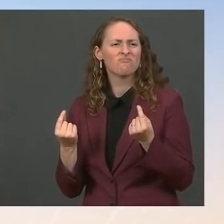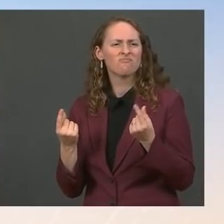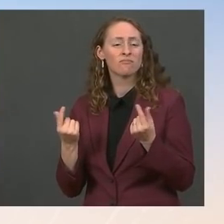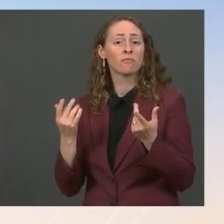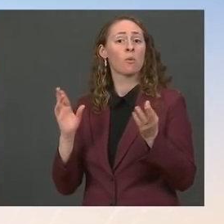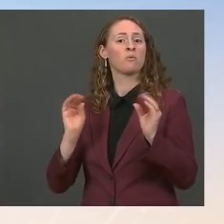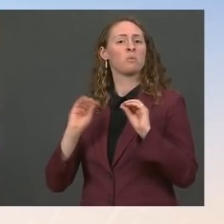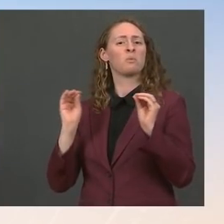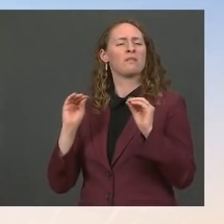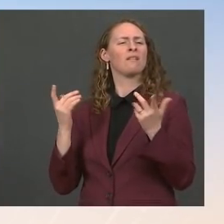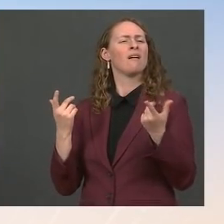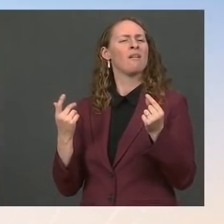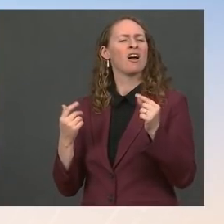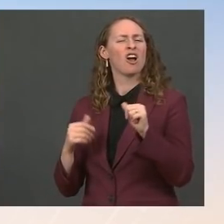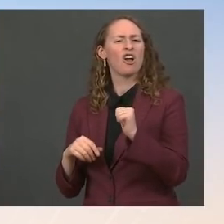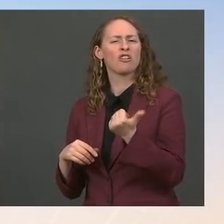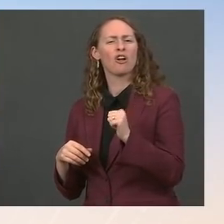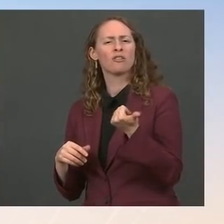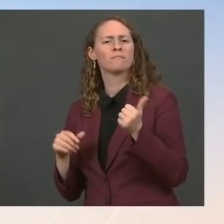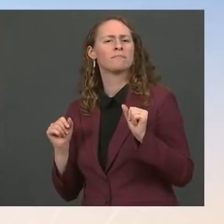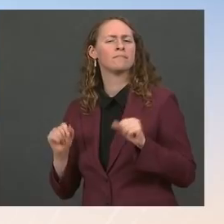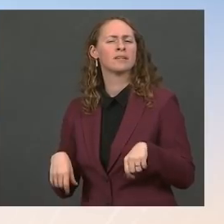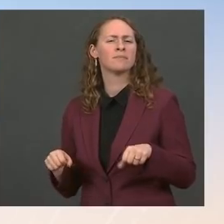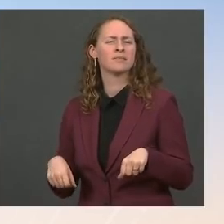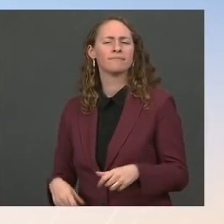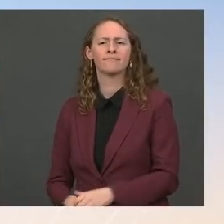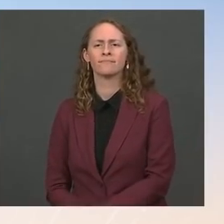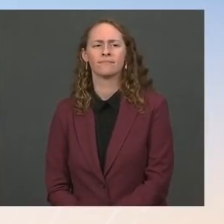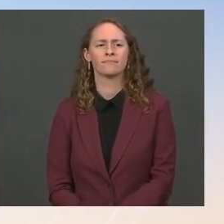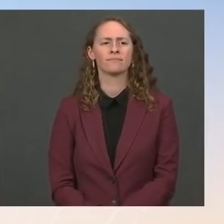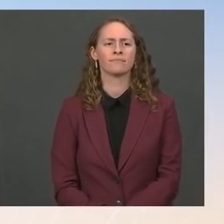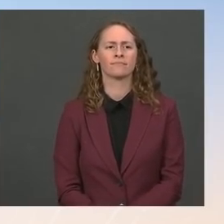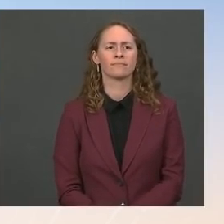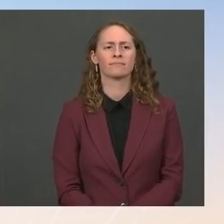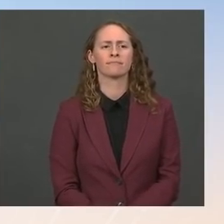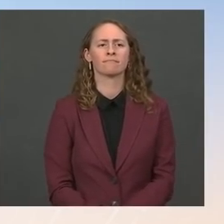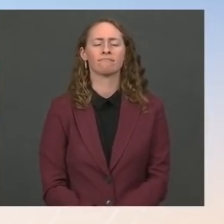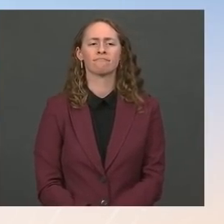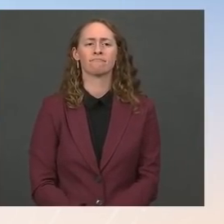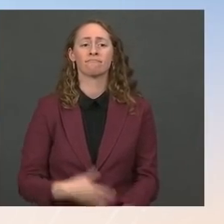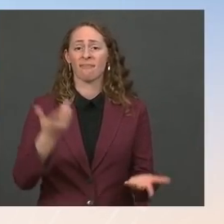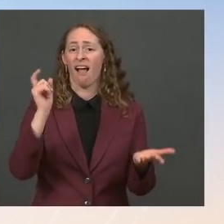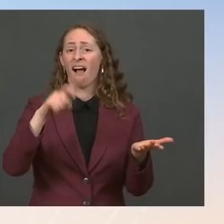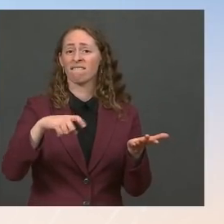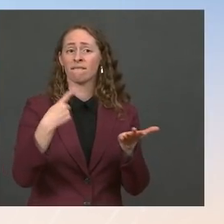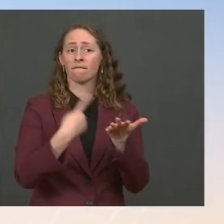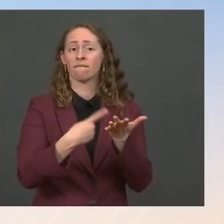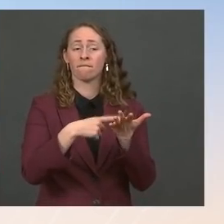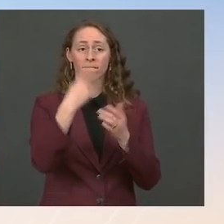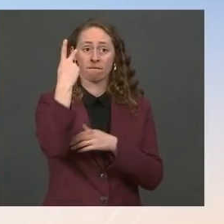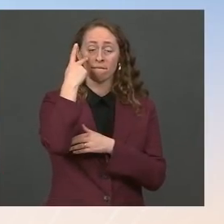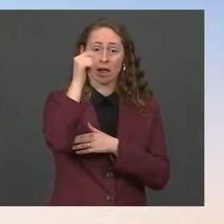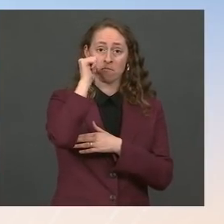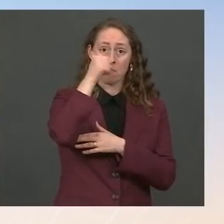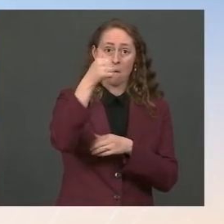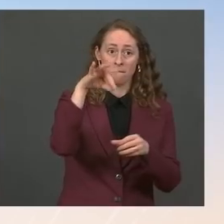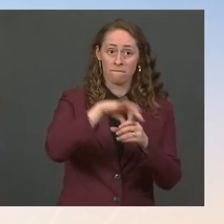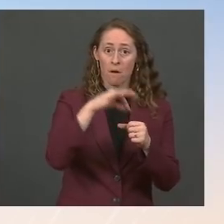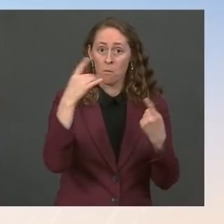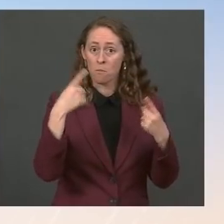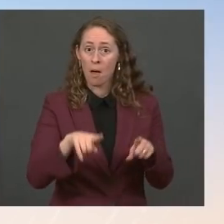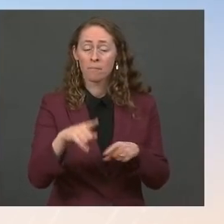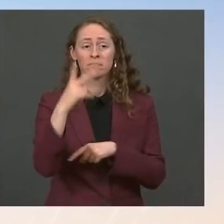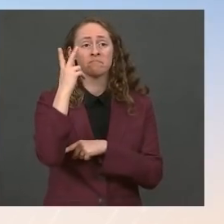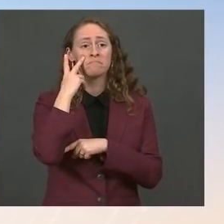possible alternatives in this case? Well, we'll have to discuss that once the vote concludes. But the president, as you